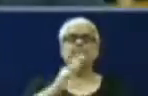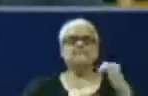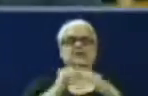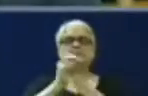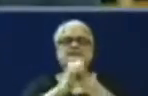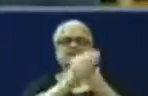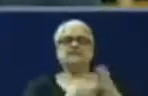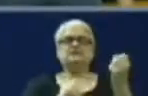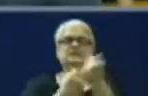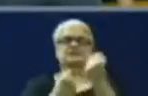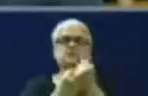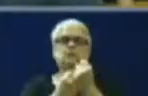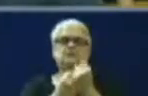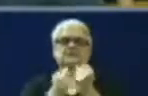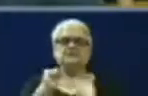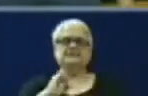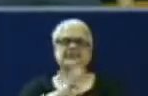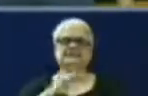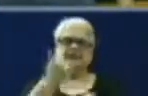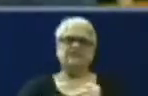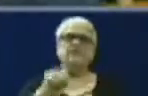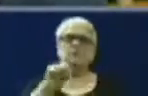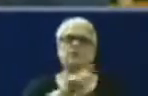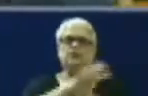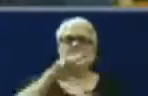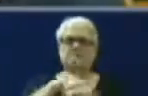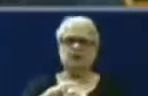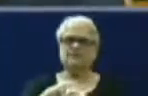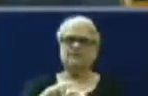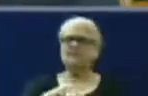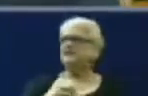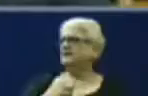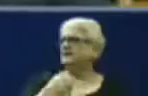that have helped make this happen. So thank you all very much.